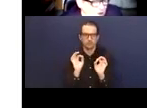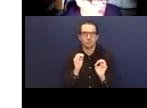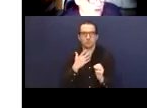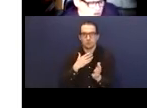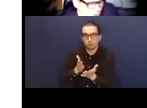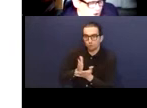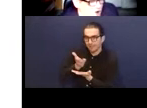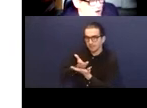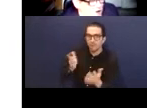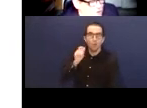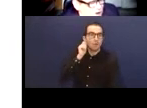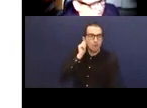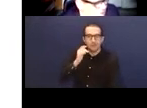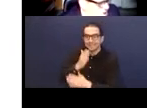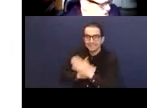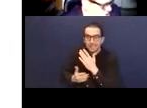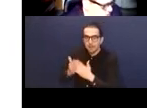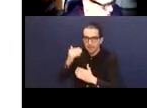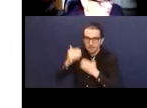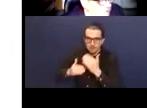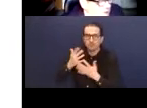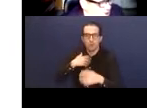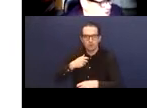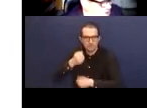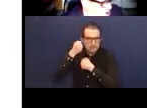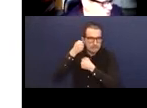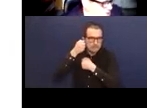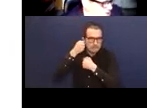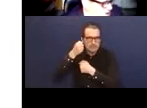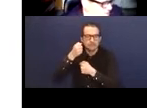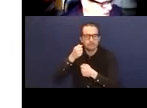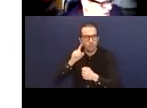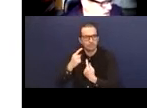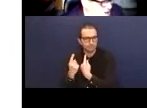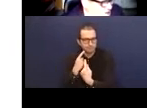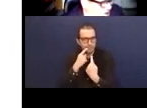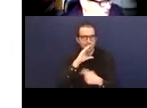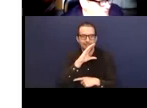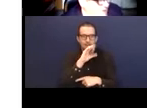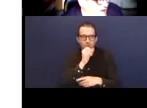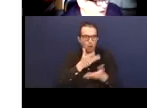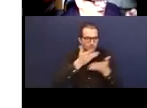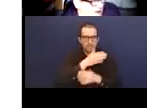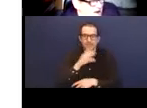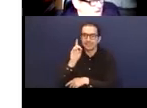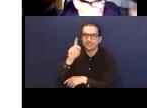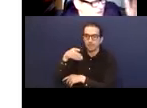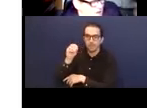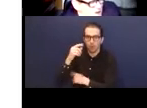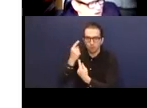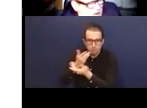and pastoralists. And we heard last week from someone from a pastoralist community. So